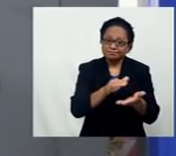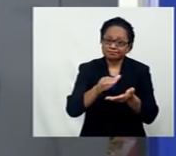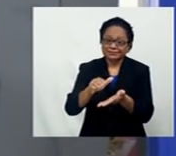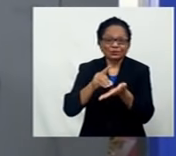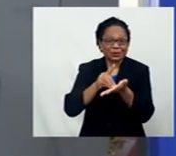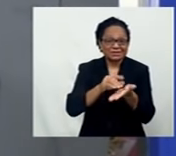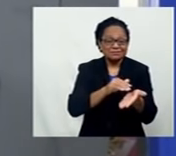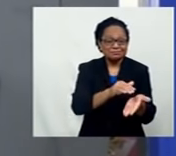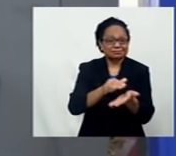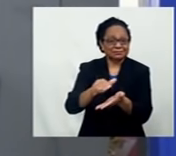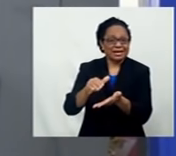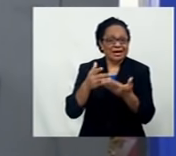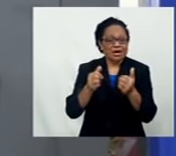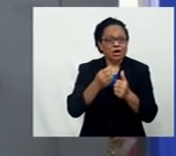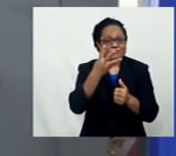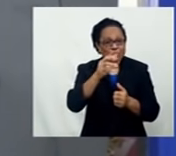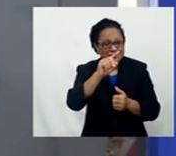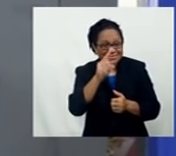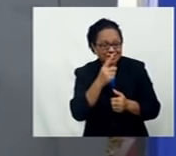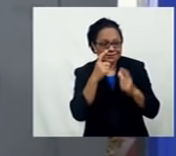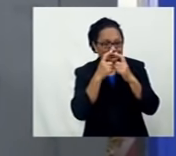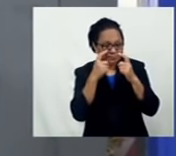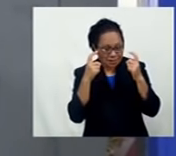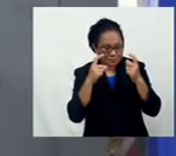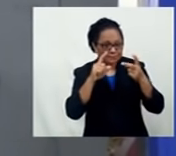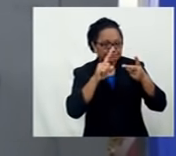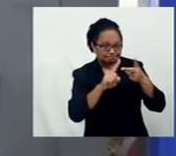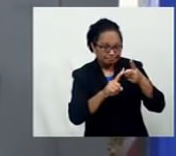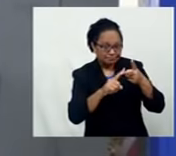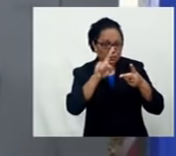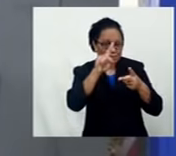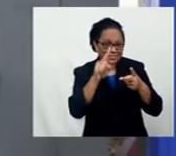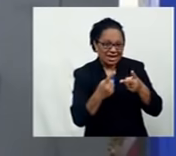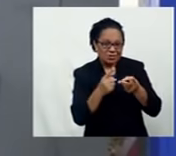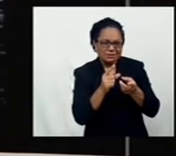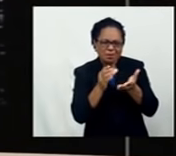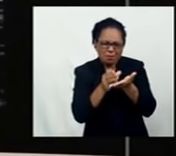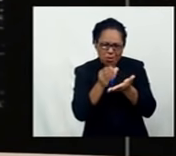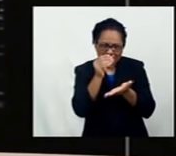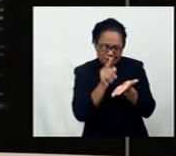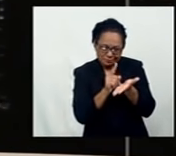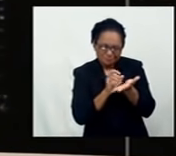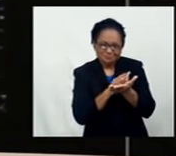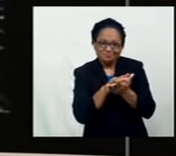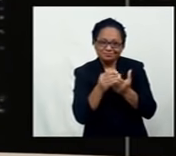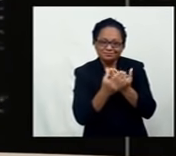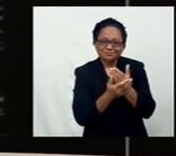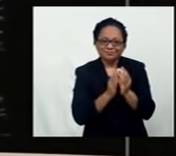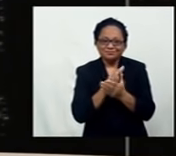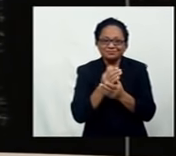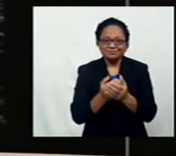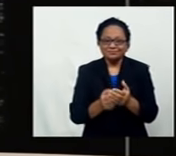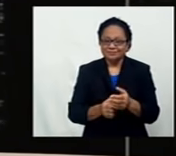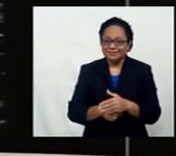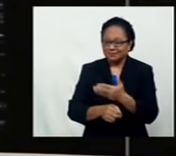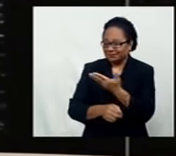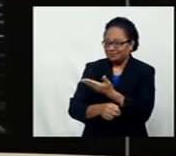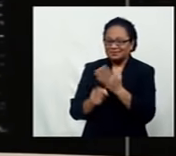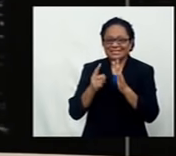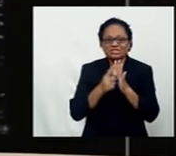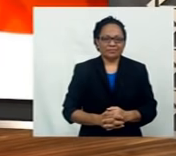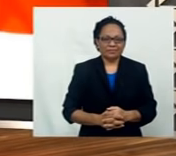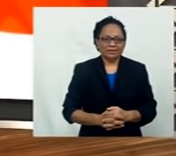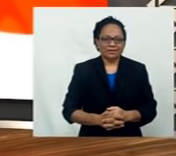donations of about 40,000 masks and 1,000 bottles of sanitizers. And to Jamie now with Friday Night